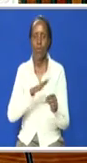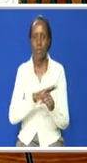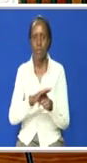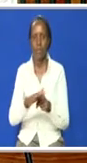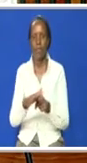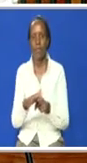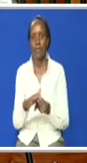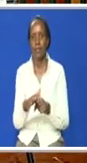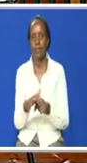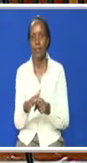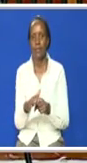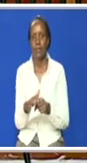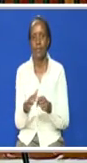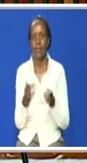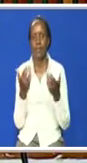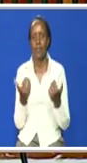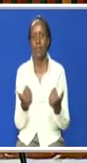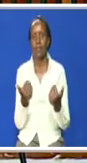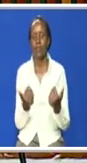Now they are